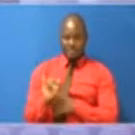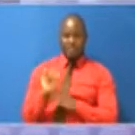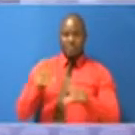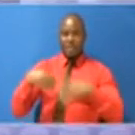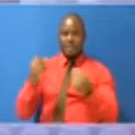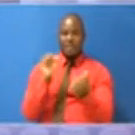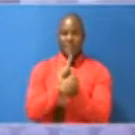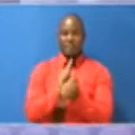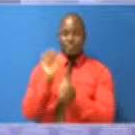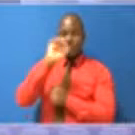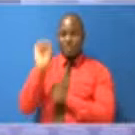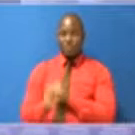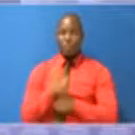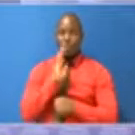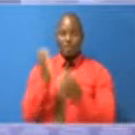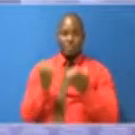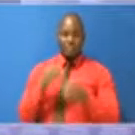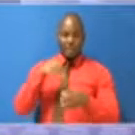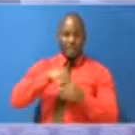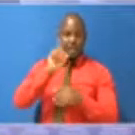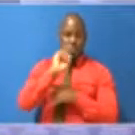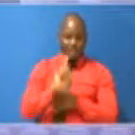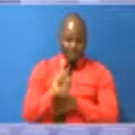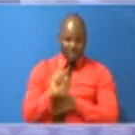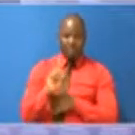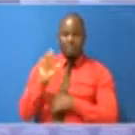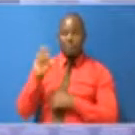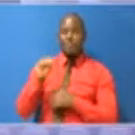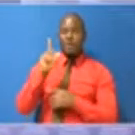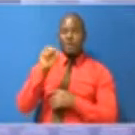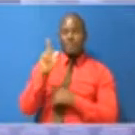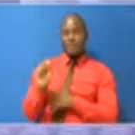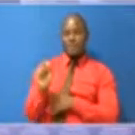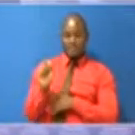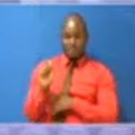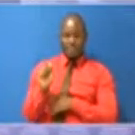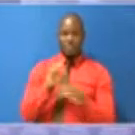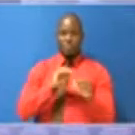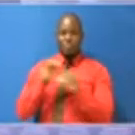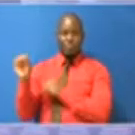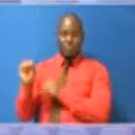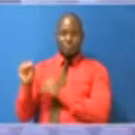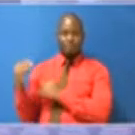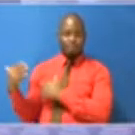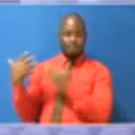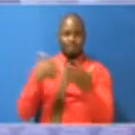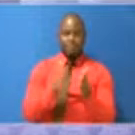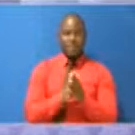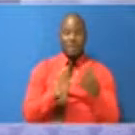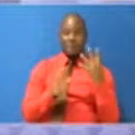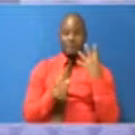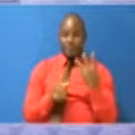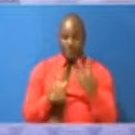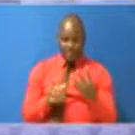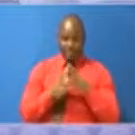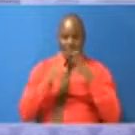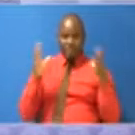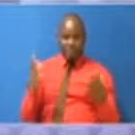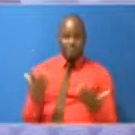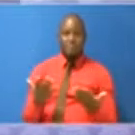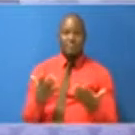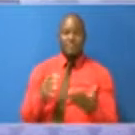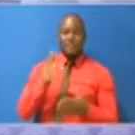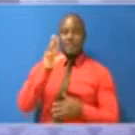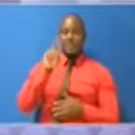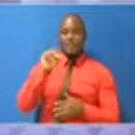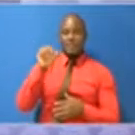produces eleven percent of water requirement in nairobi comes through cabeta treatment plant then comes down this way and the fourth one the biggest of course is in